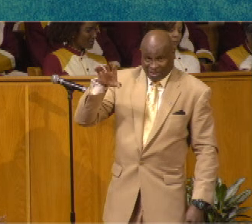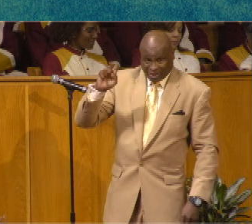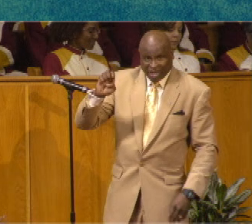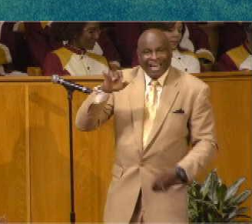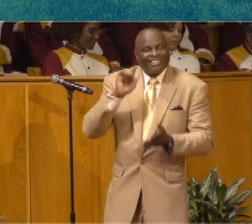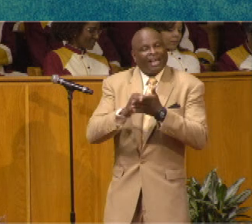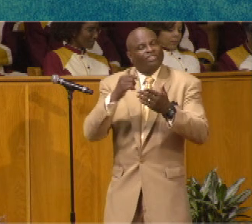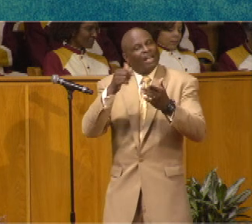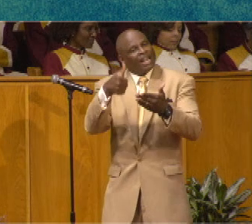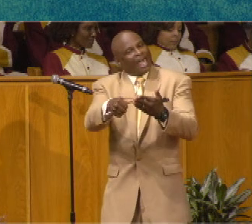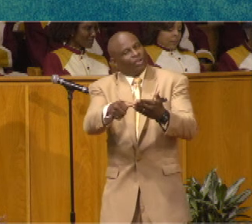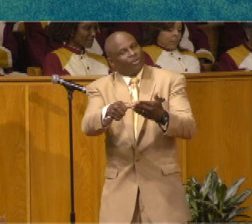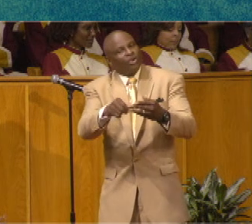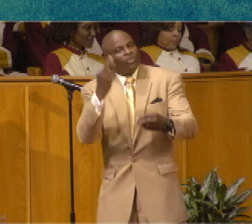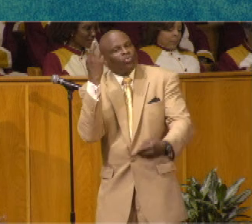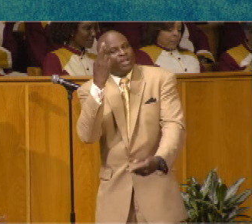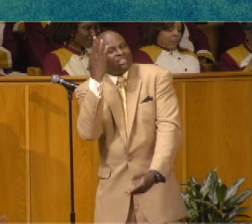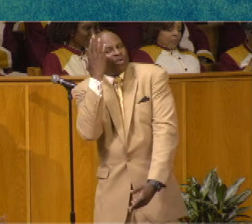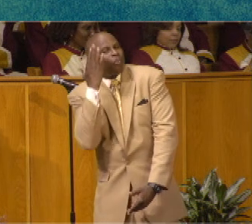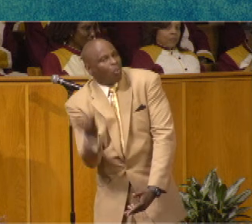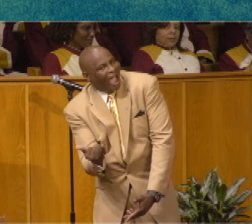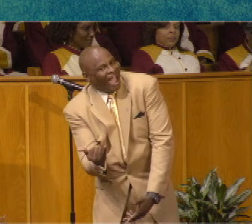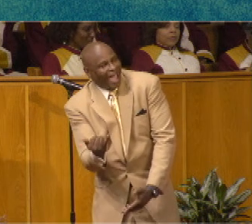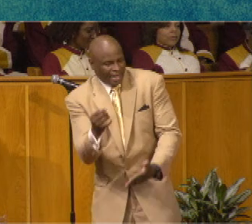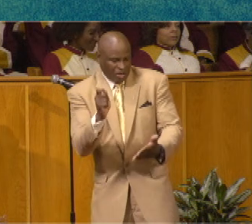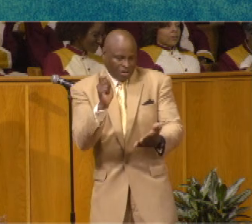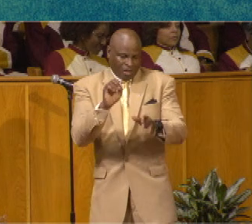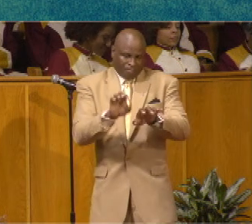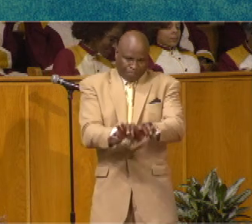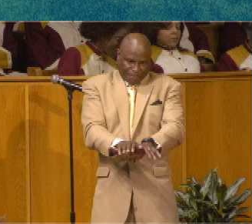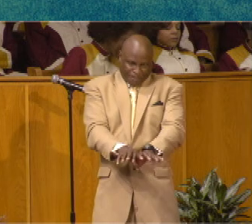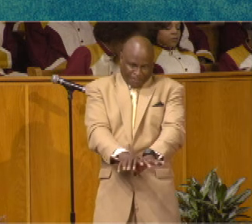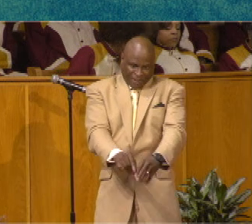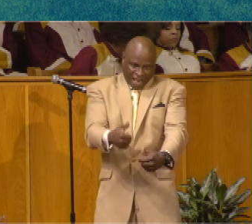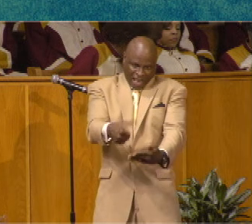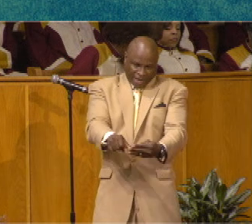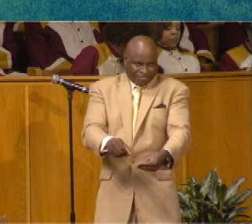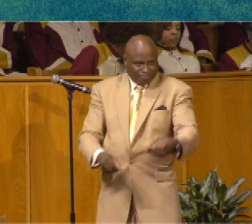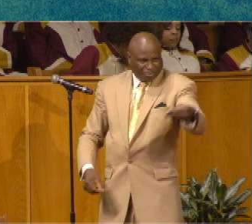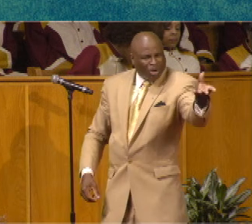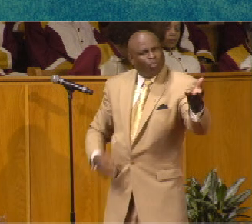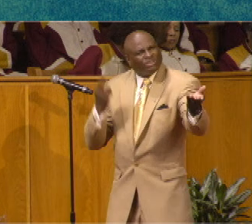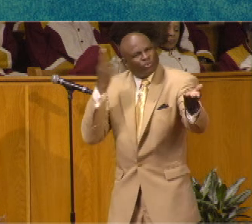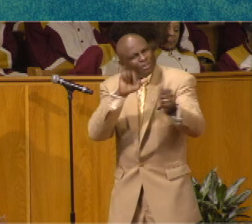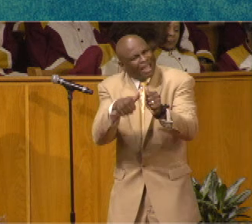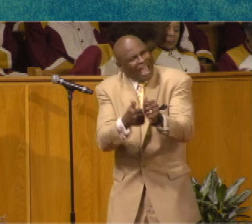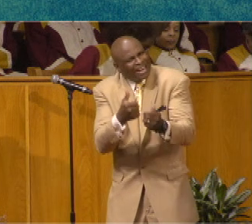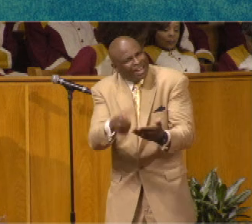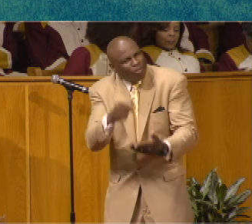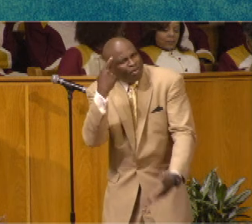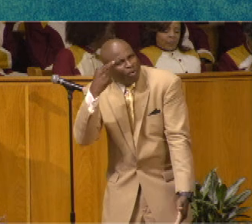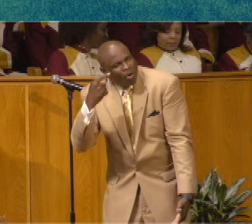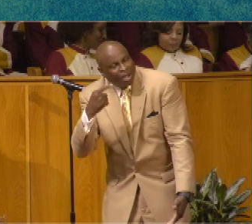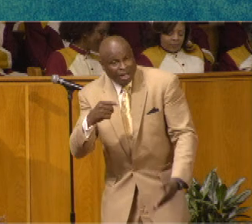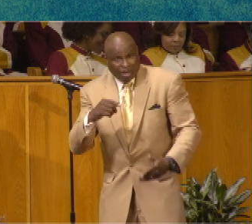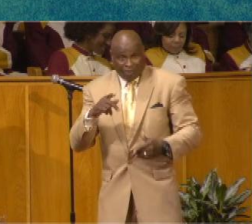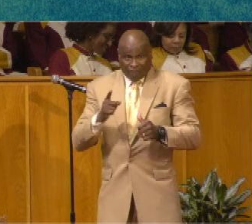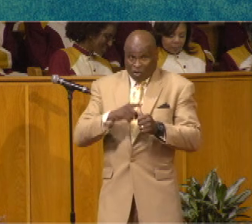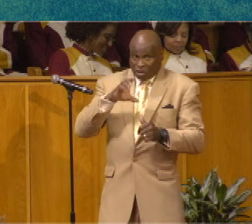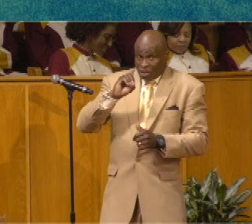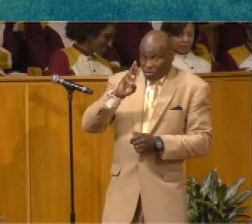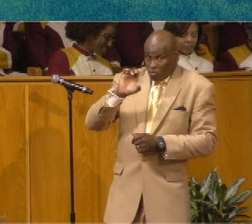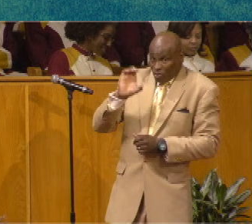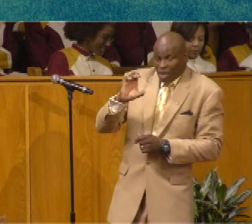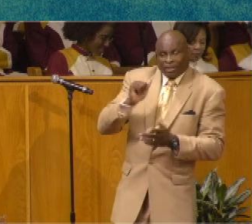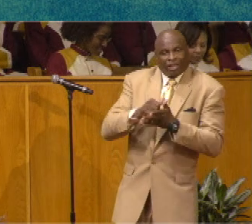Exigence is literally, it's just the reason Paul writes. What issue is Paul addressing? When Paul writes 1 Corinthians, he's